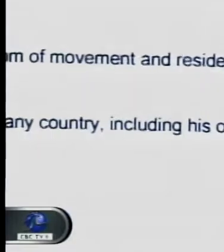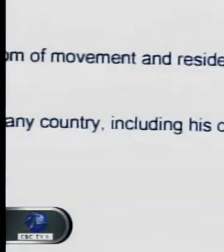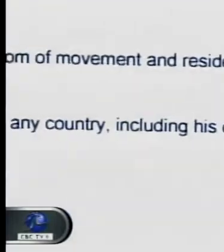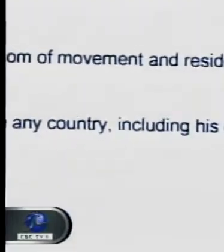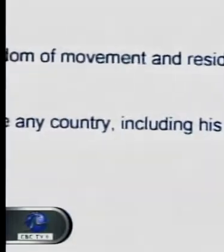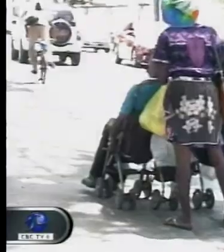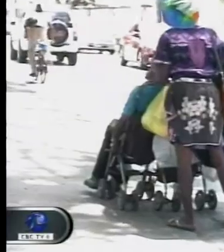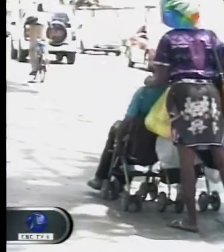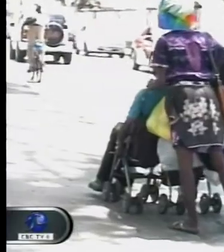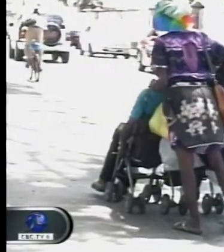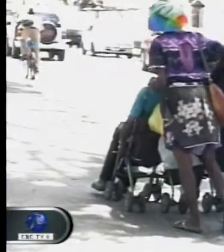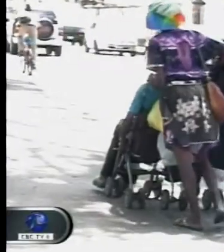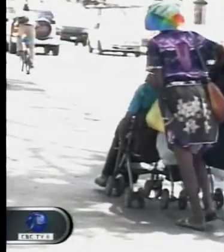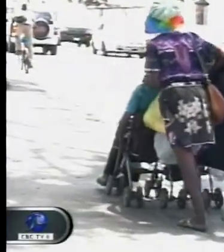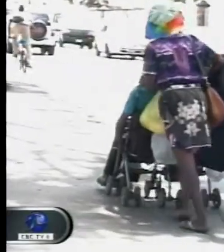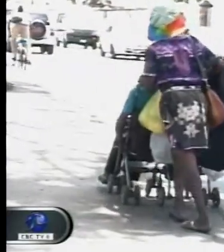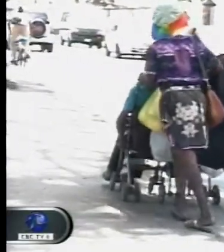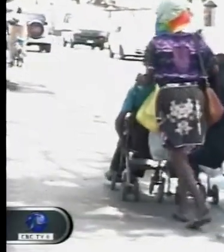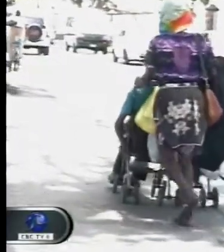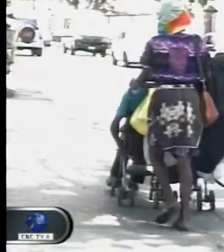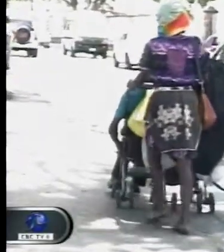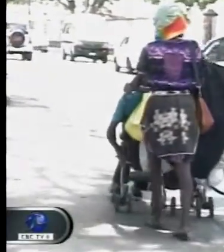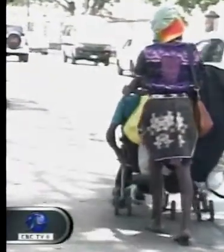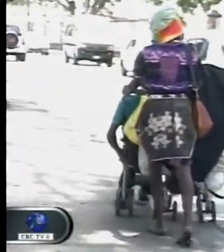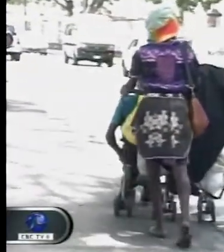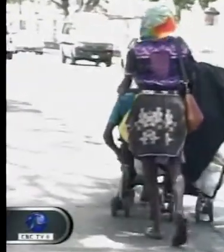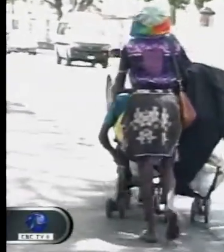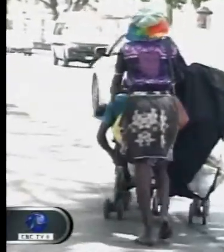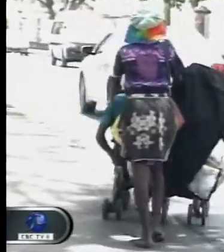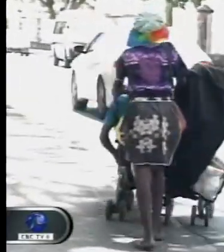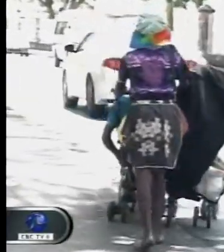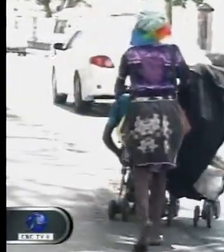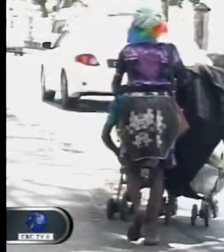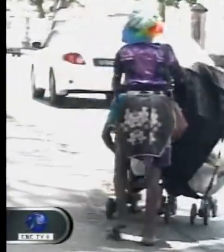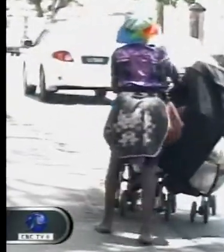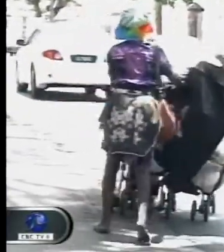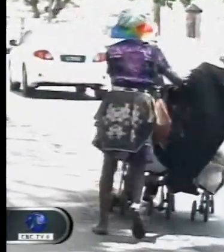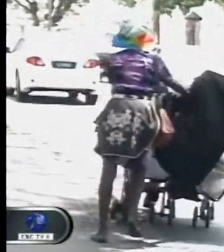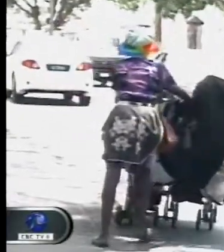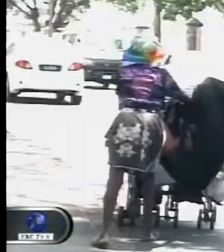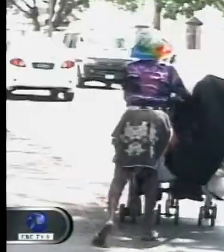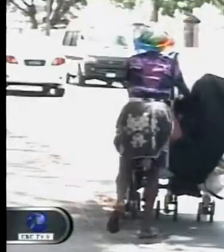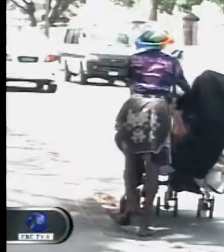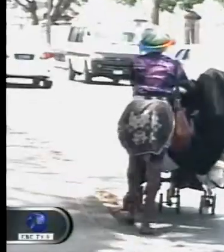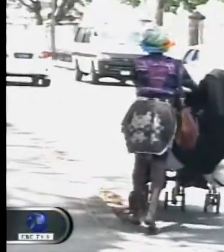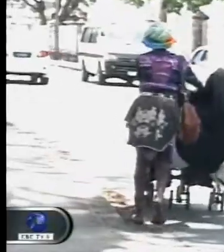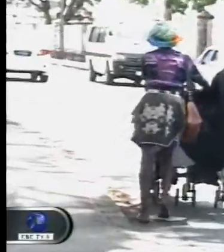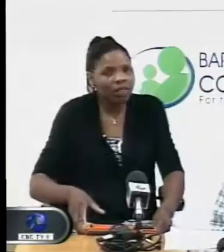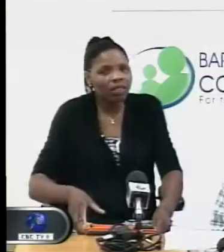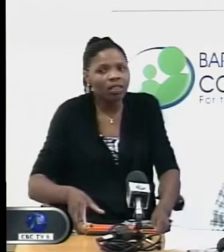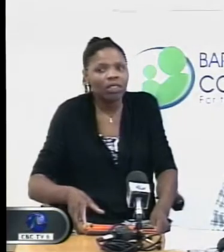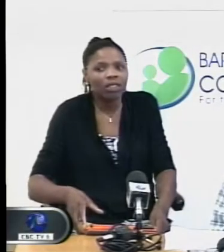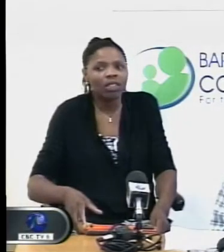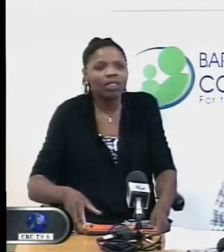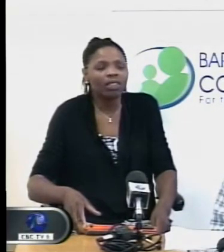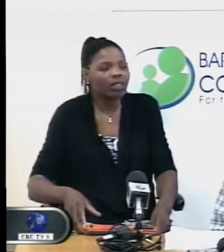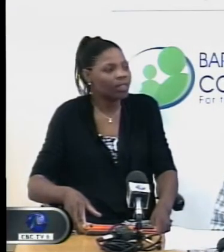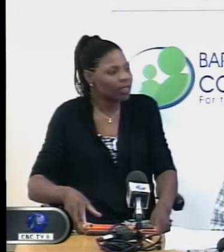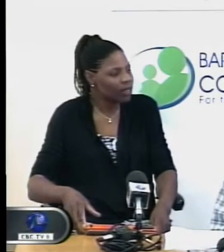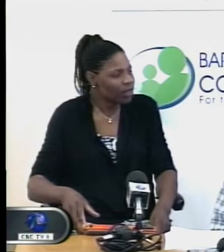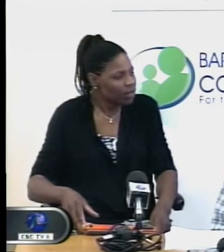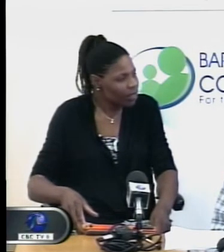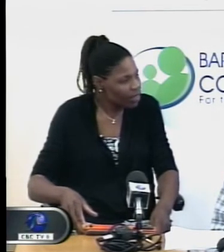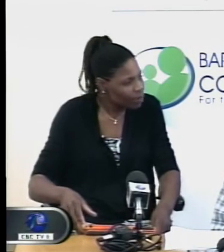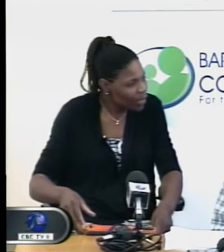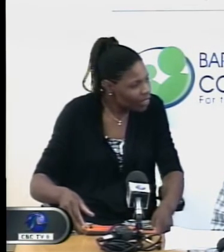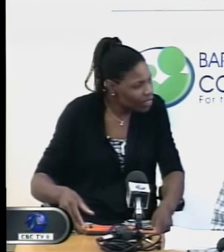of their state. But moving around Barbados has been described as a harrowing ordeal for wheelchair users. President of the Barbados Council